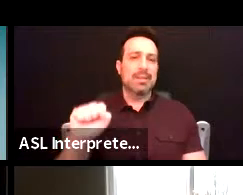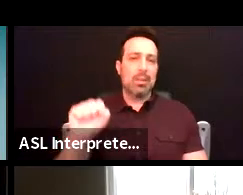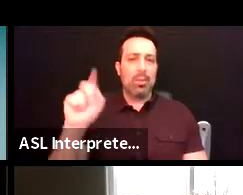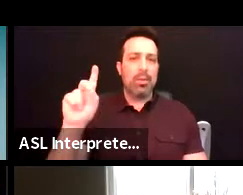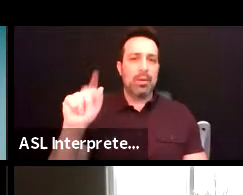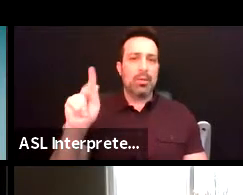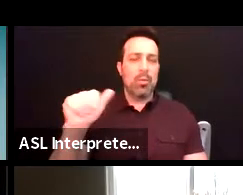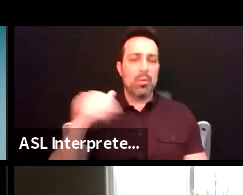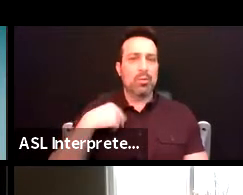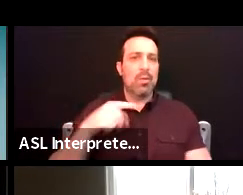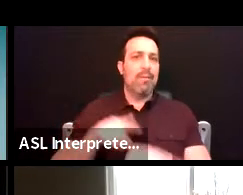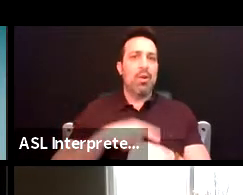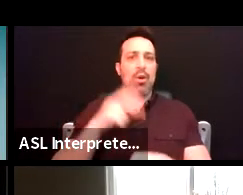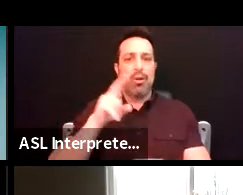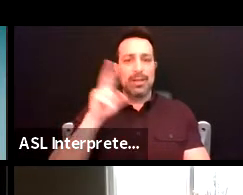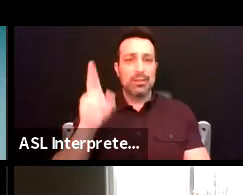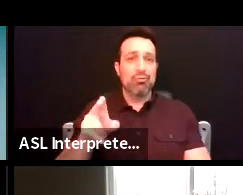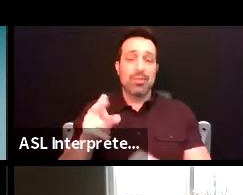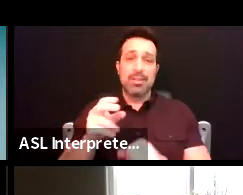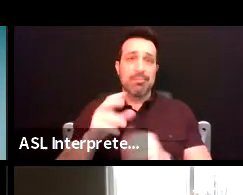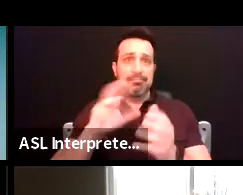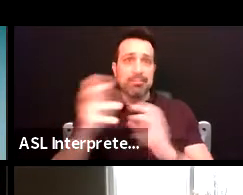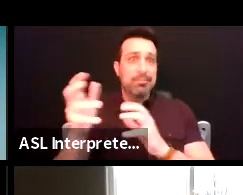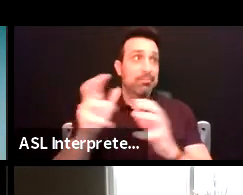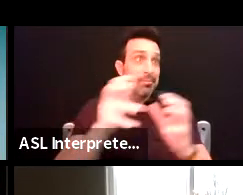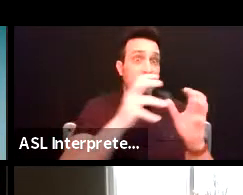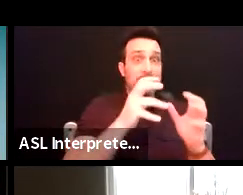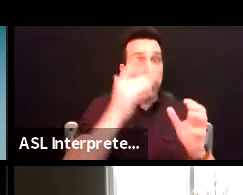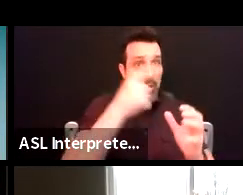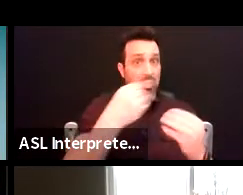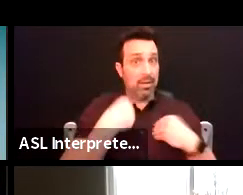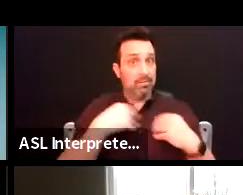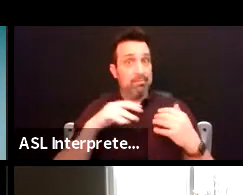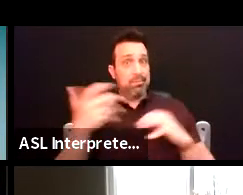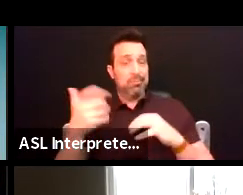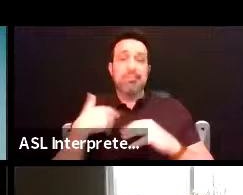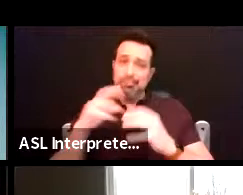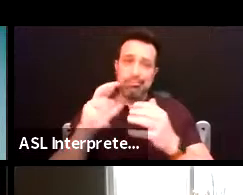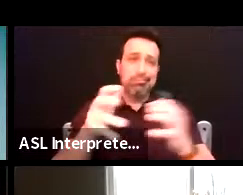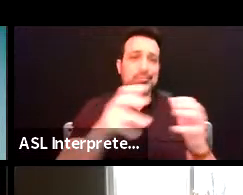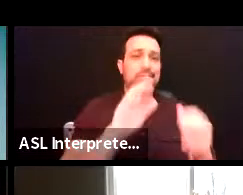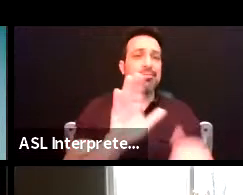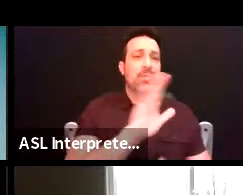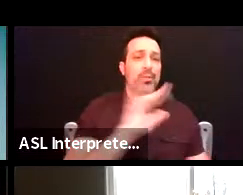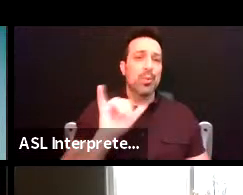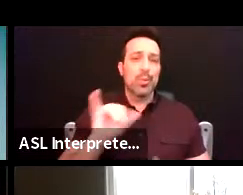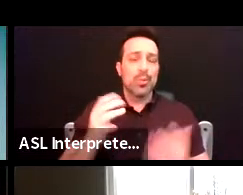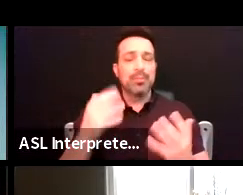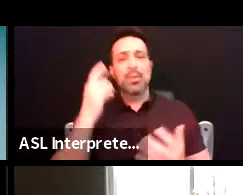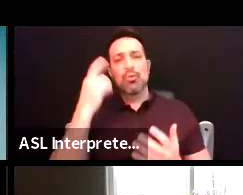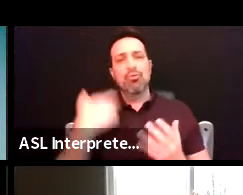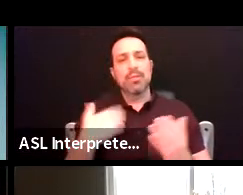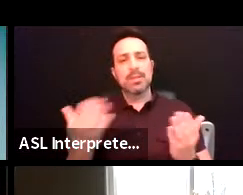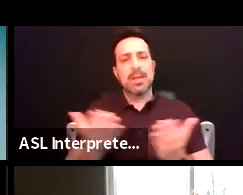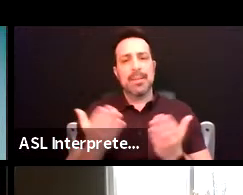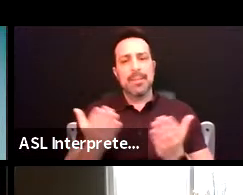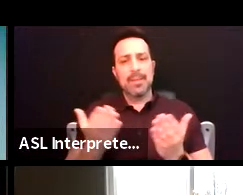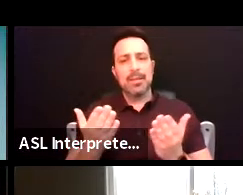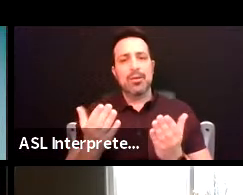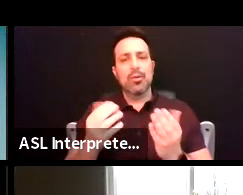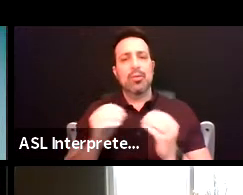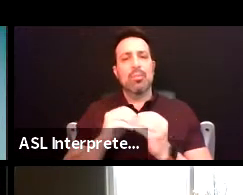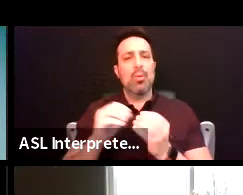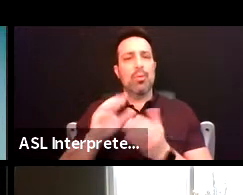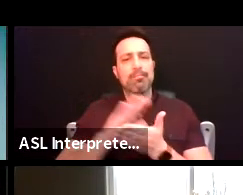of causing trouble for people who cause us trouble. So the reason I'm here is more of a